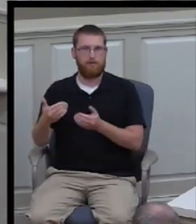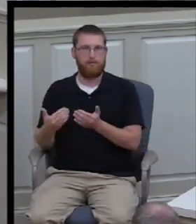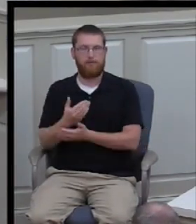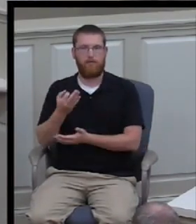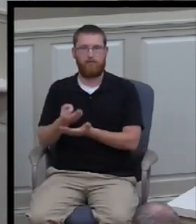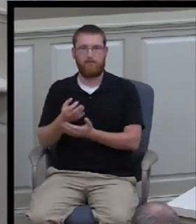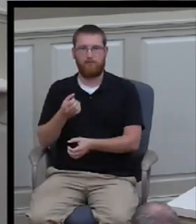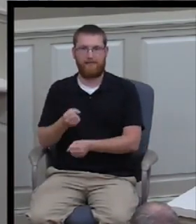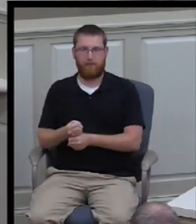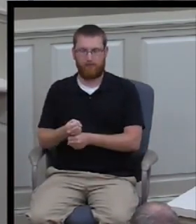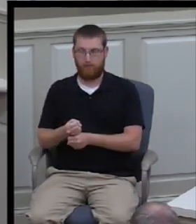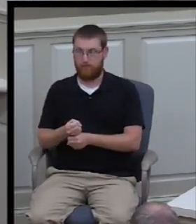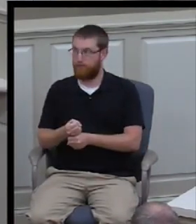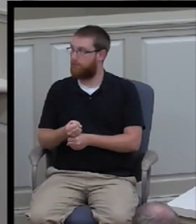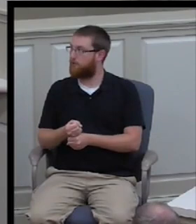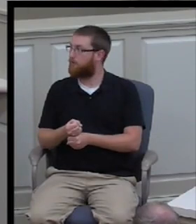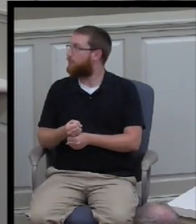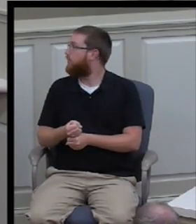you. Good with that?